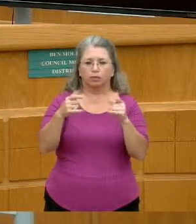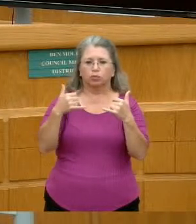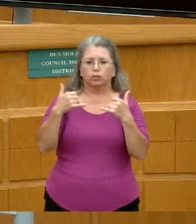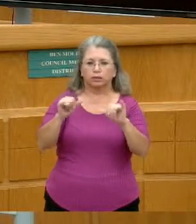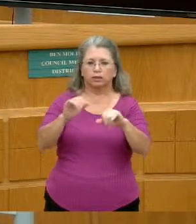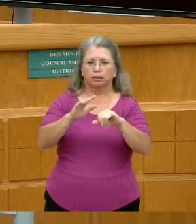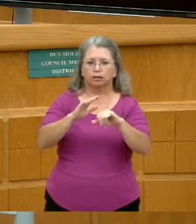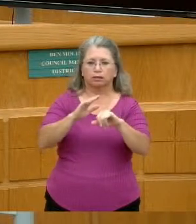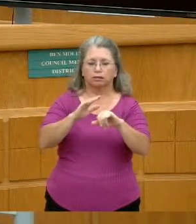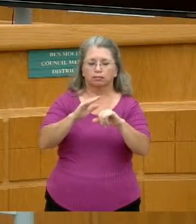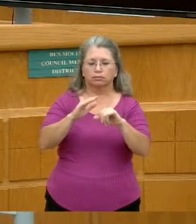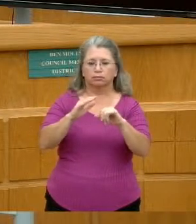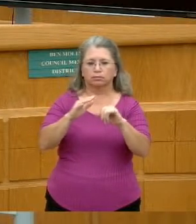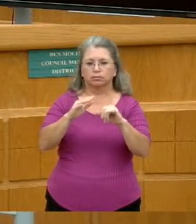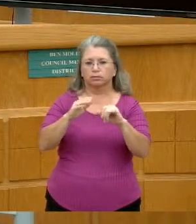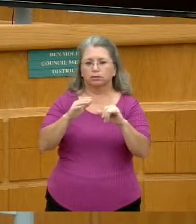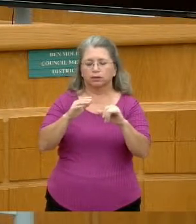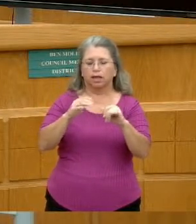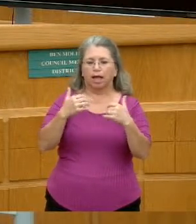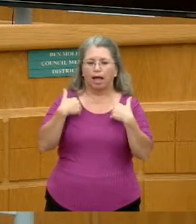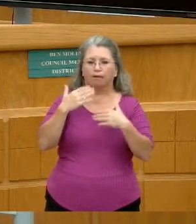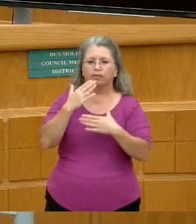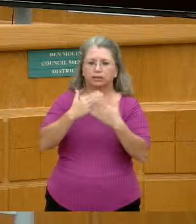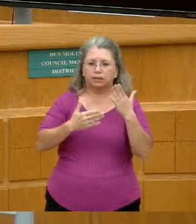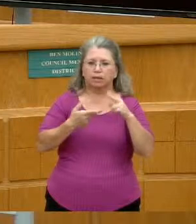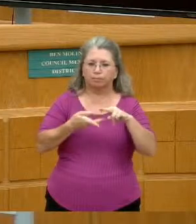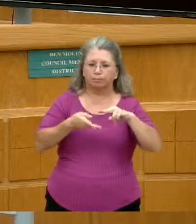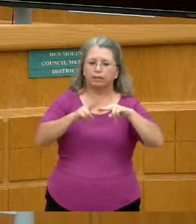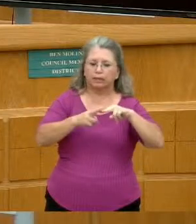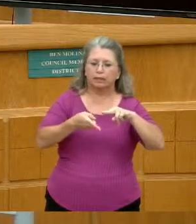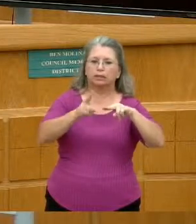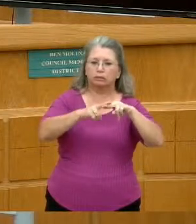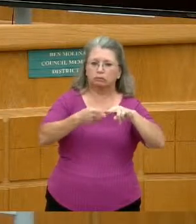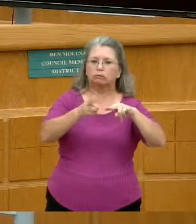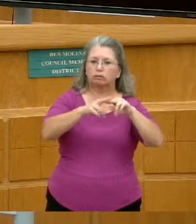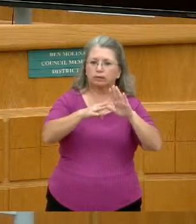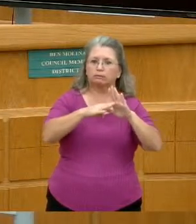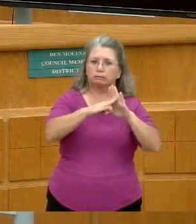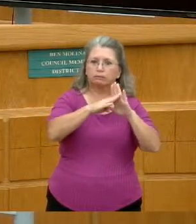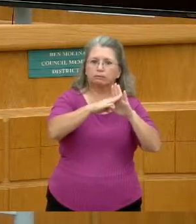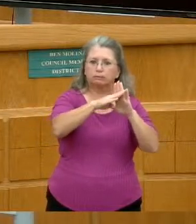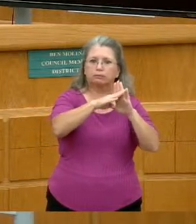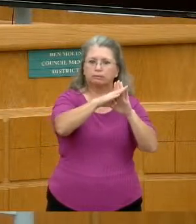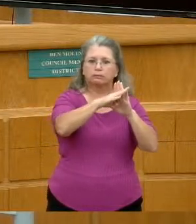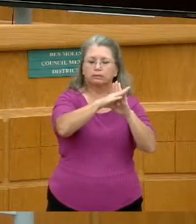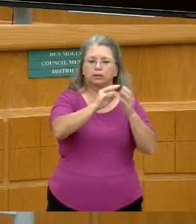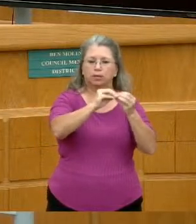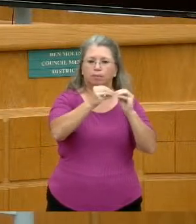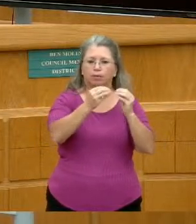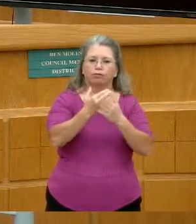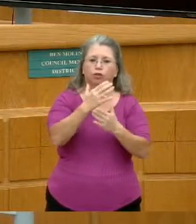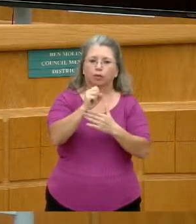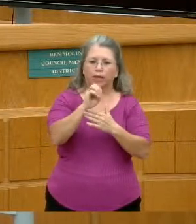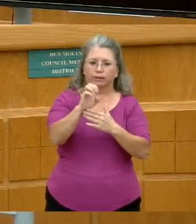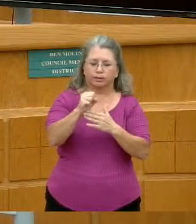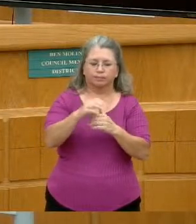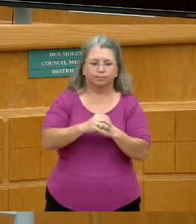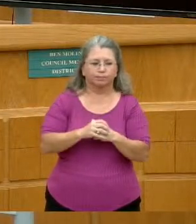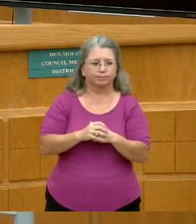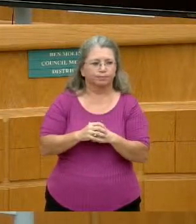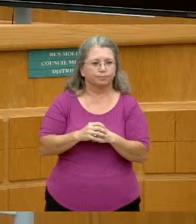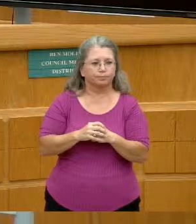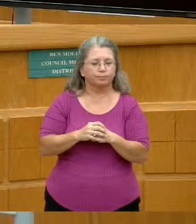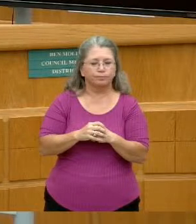the positive side of zero, which means there's still some acceleration, some speeding up in the number of new cases that we're seeing. And the way